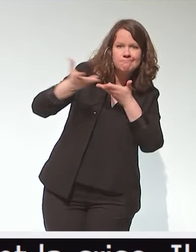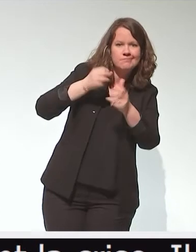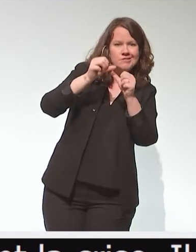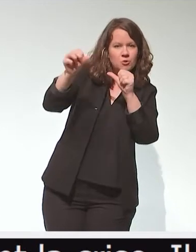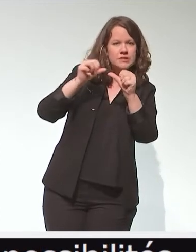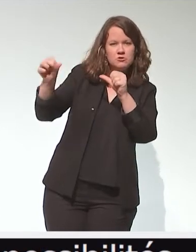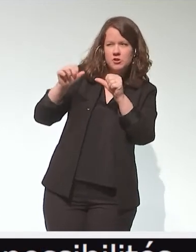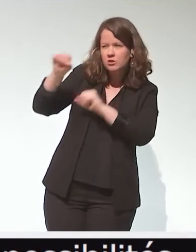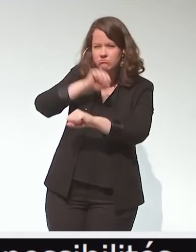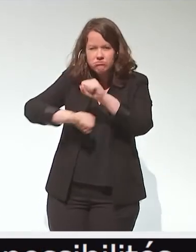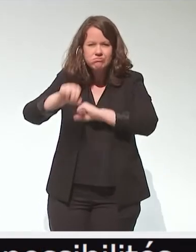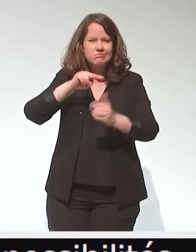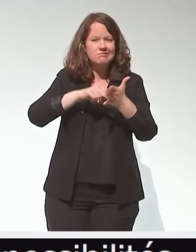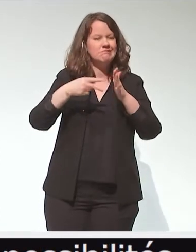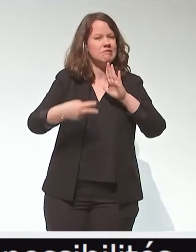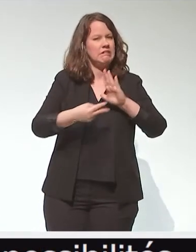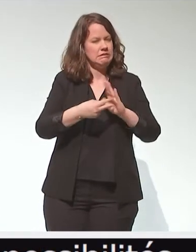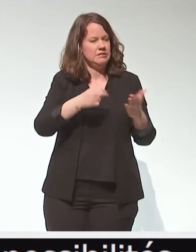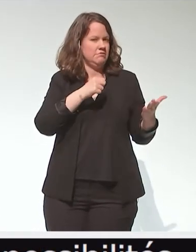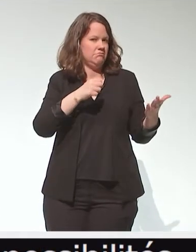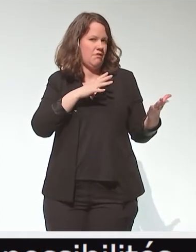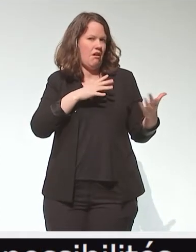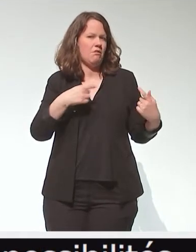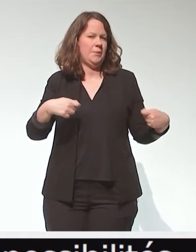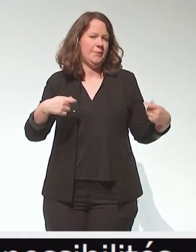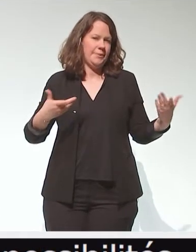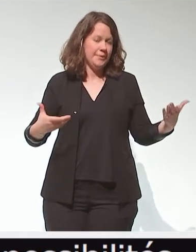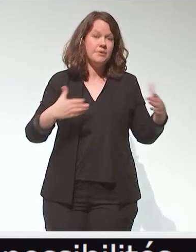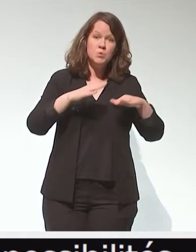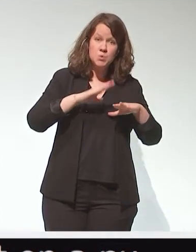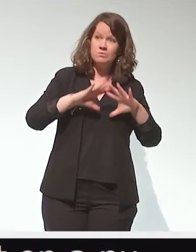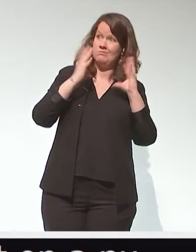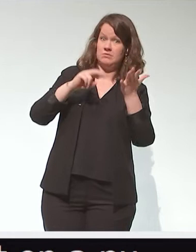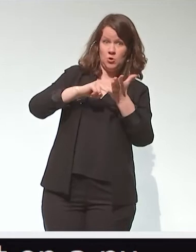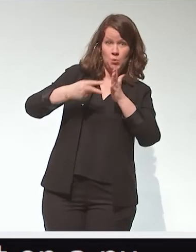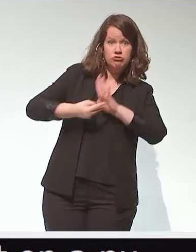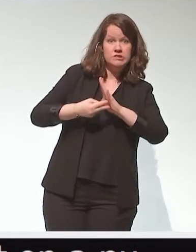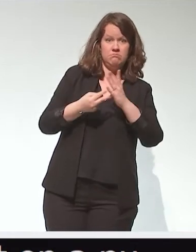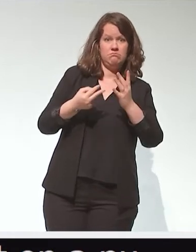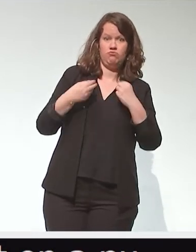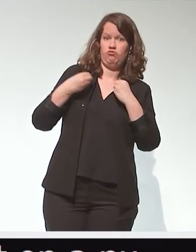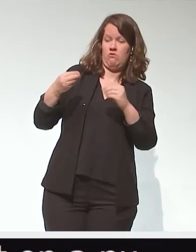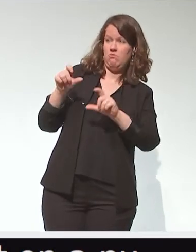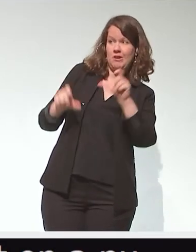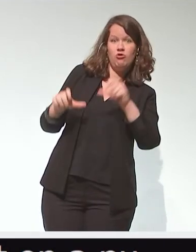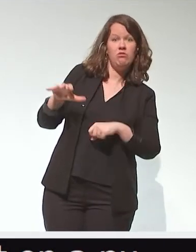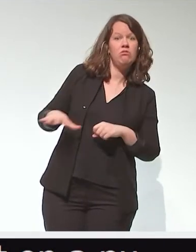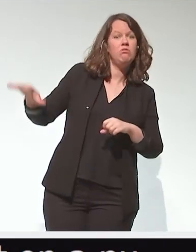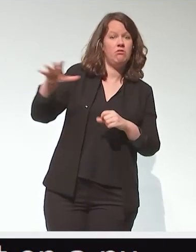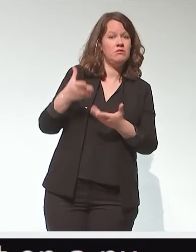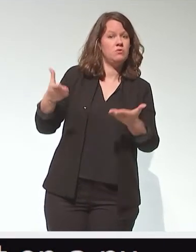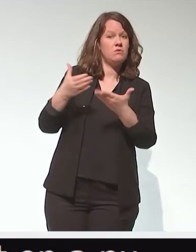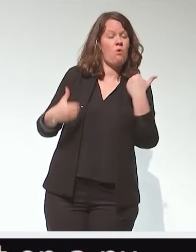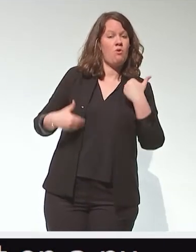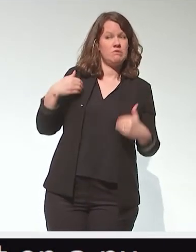technology, video conferencing, Zoom, Microsoft Teams, you name it. ICTs, information and